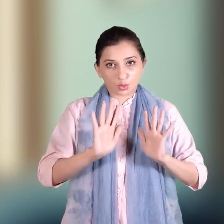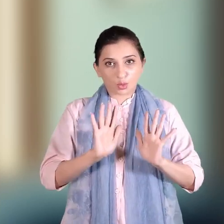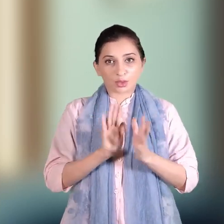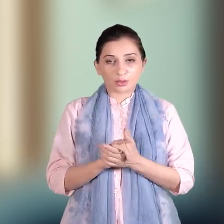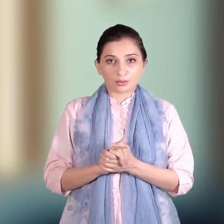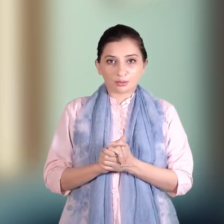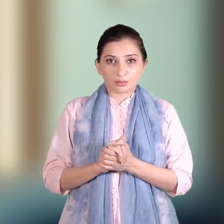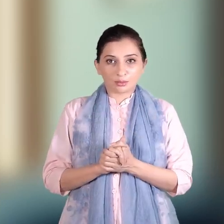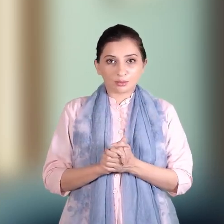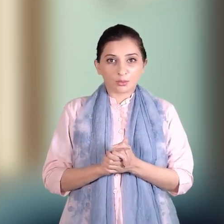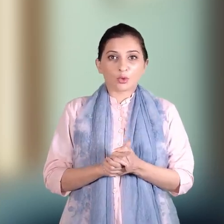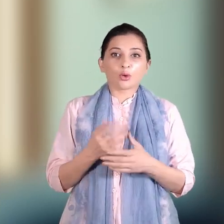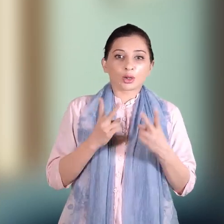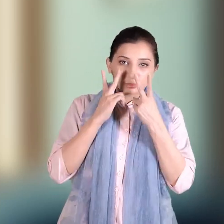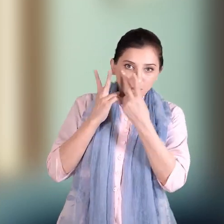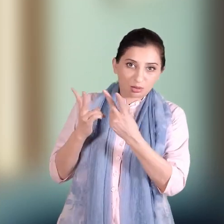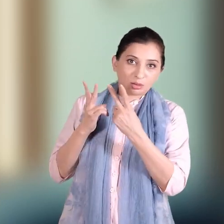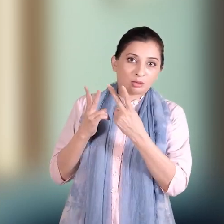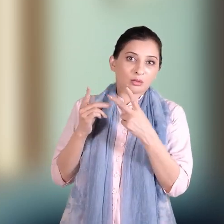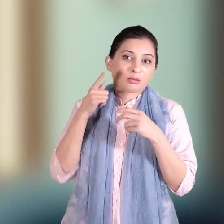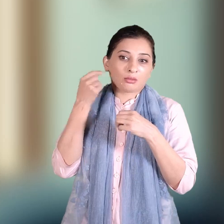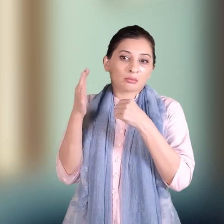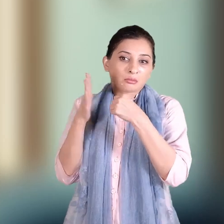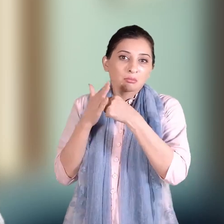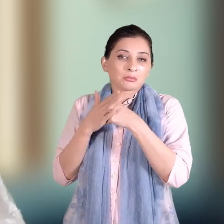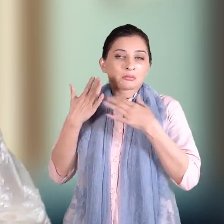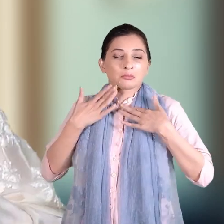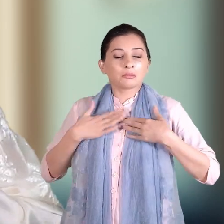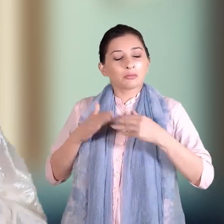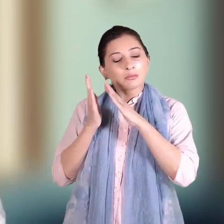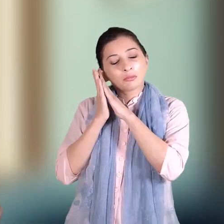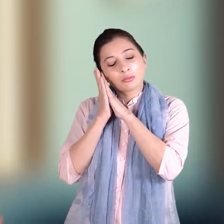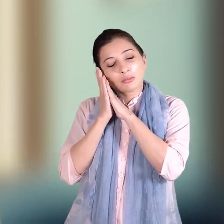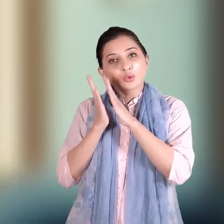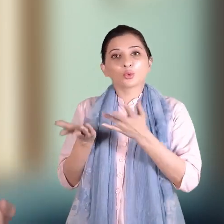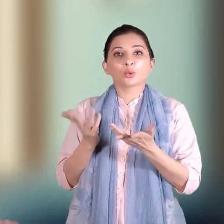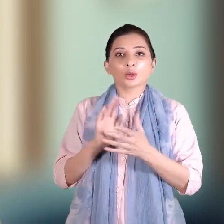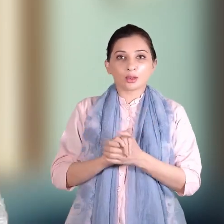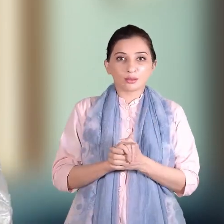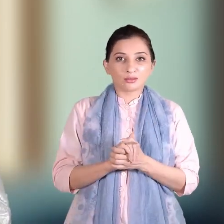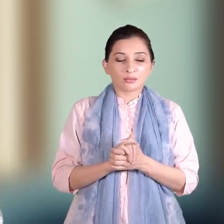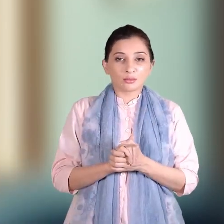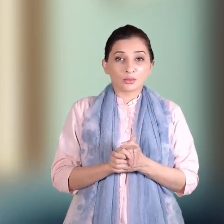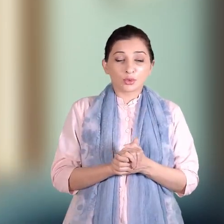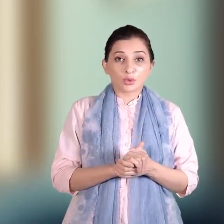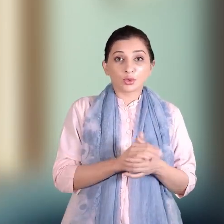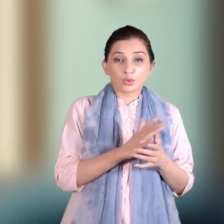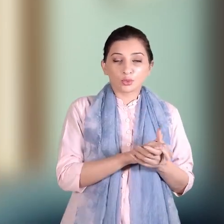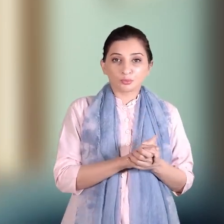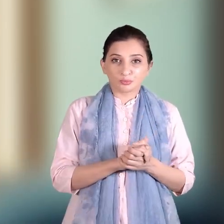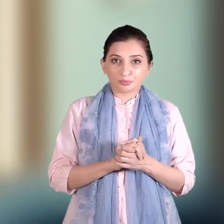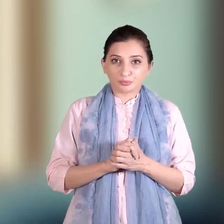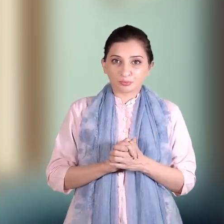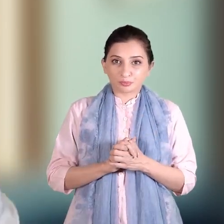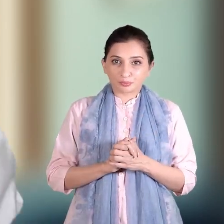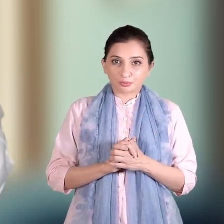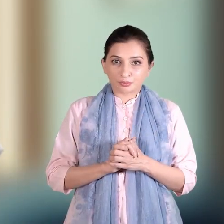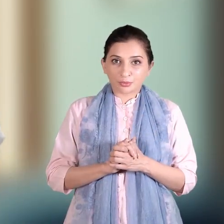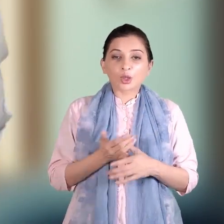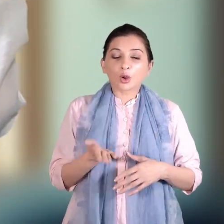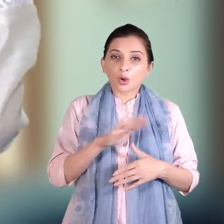sleep yourself, you're completely exhausted and tired, and yet you don't have that freedom or that liberty to just go to